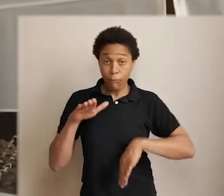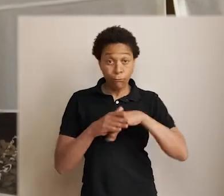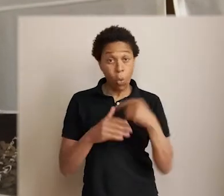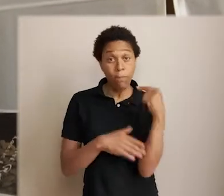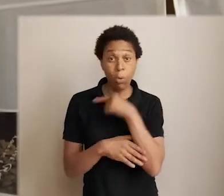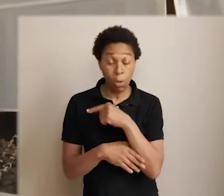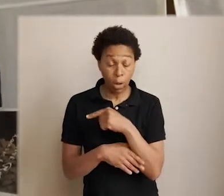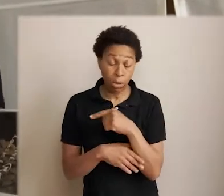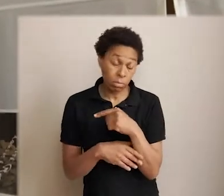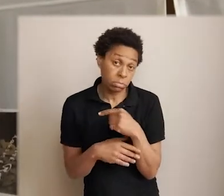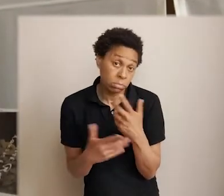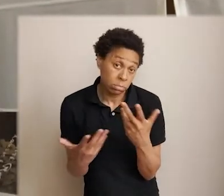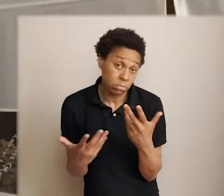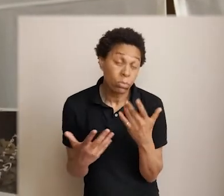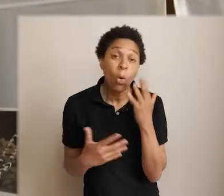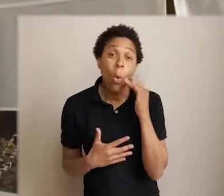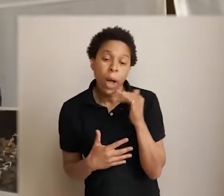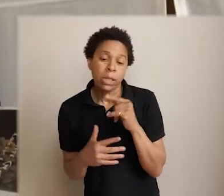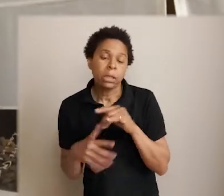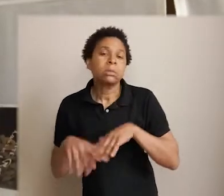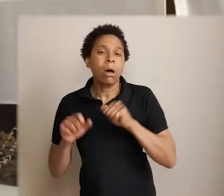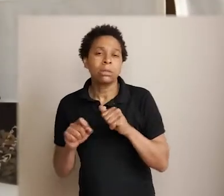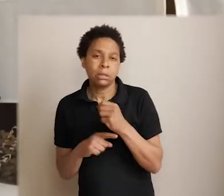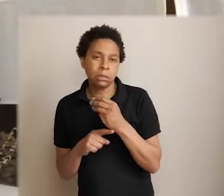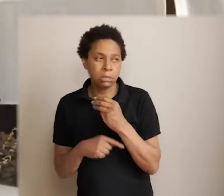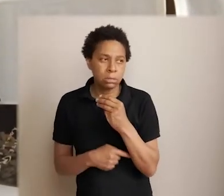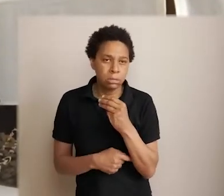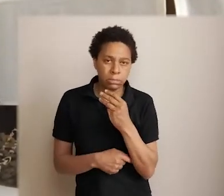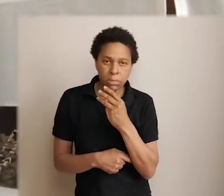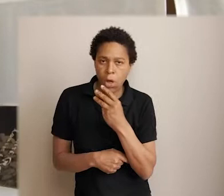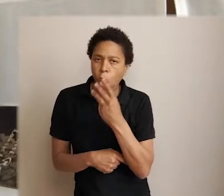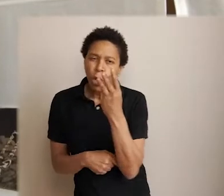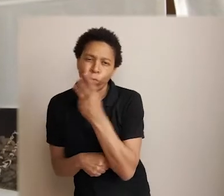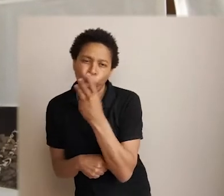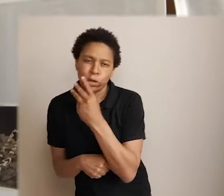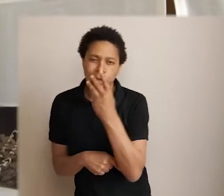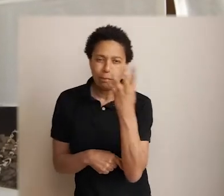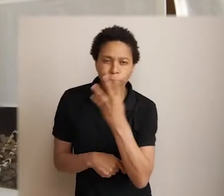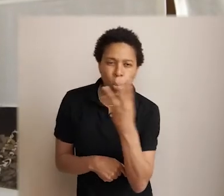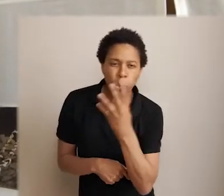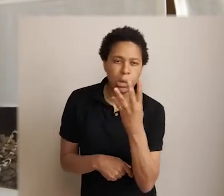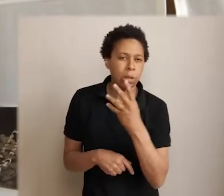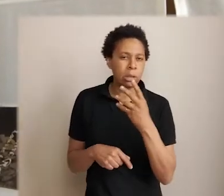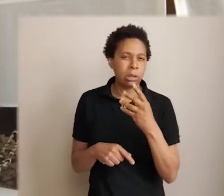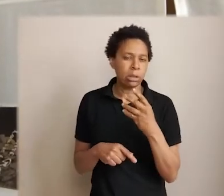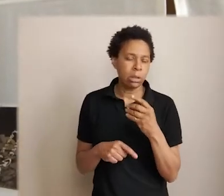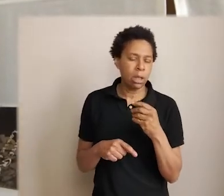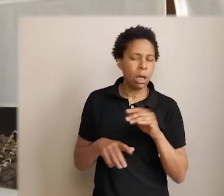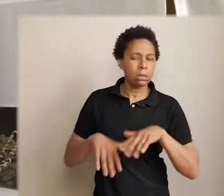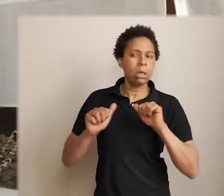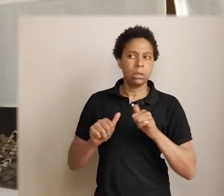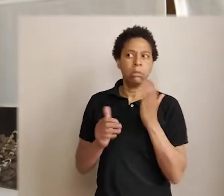And obviously puberty is starting at an early age, going into the teens. And I'm starting to question